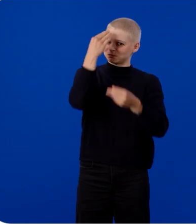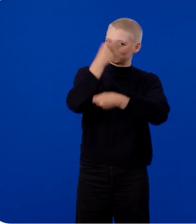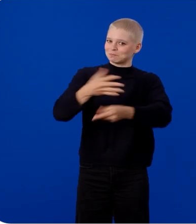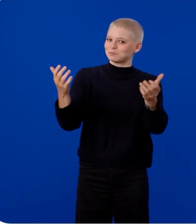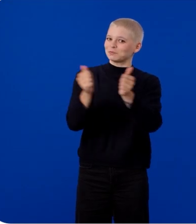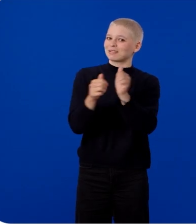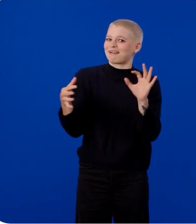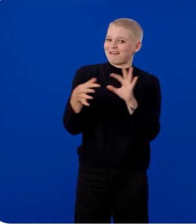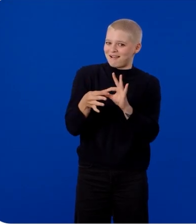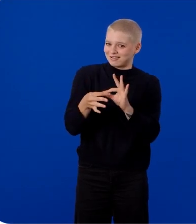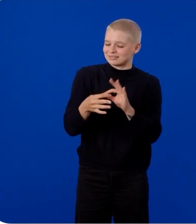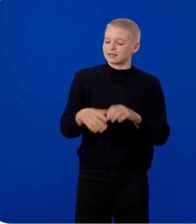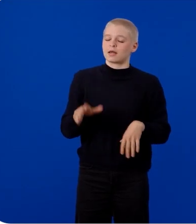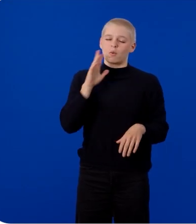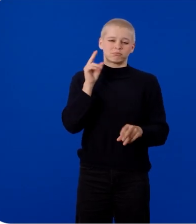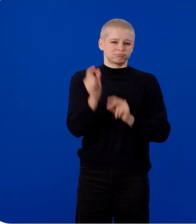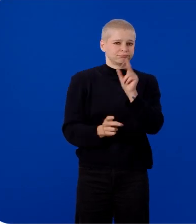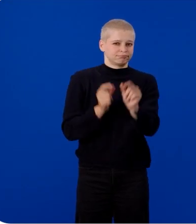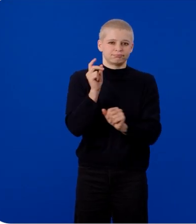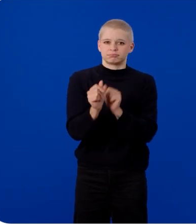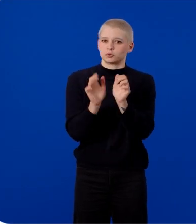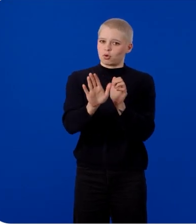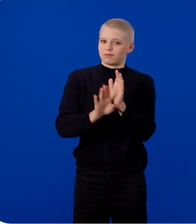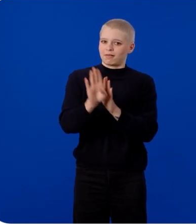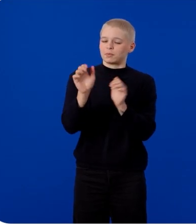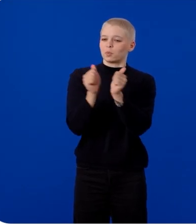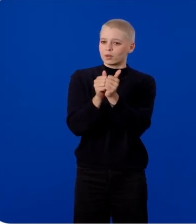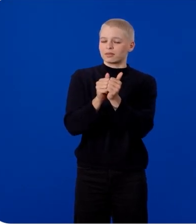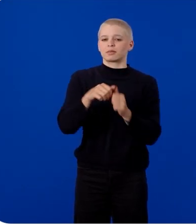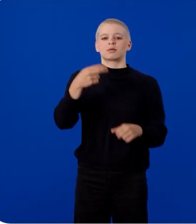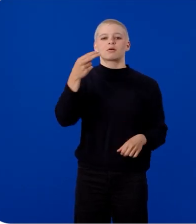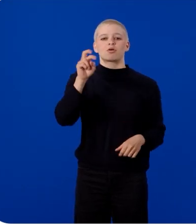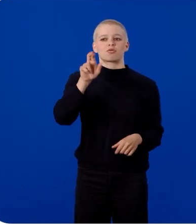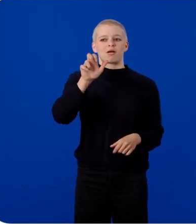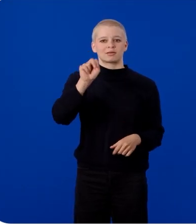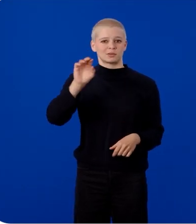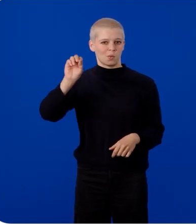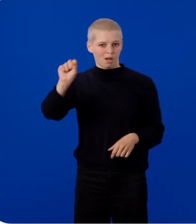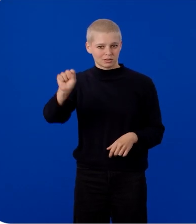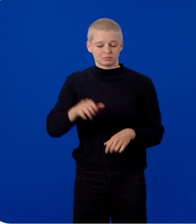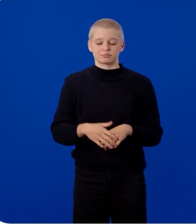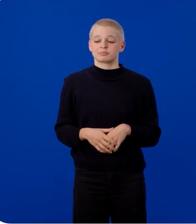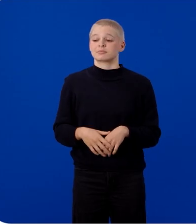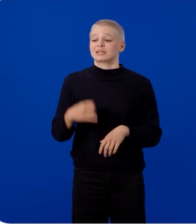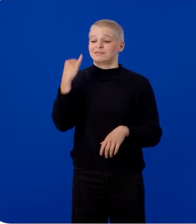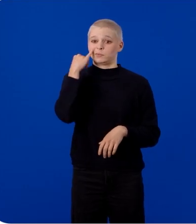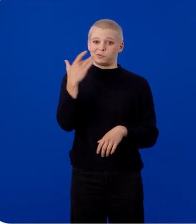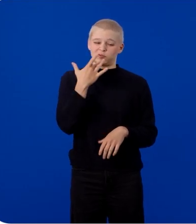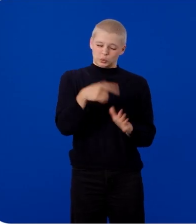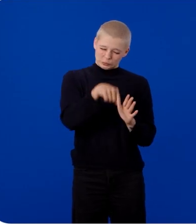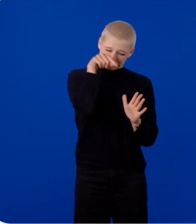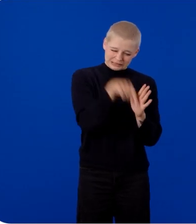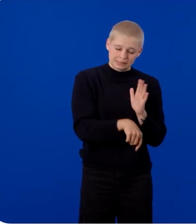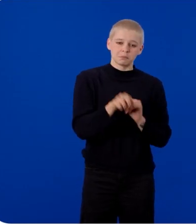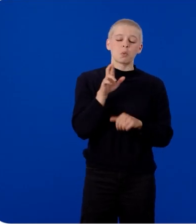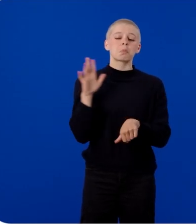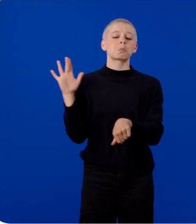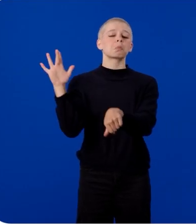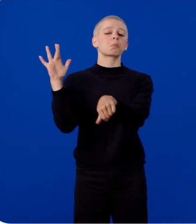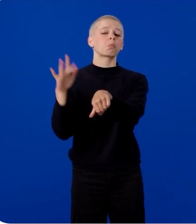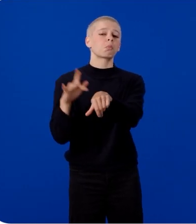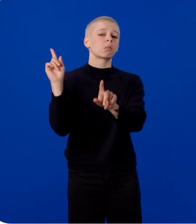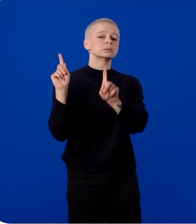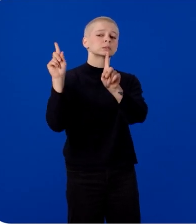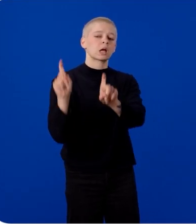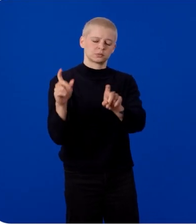will accelerate your development on Horizon OS. Whether you want to go deep or just test the waters, there is